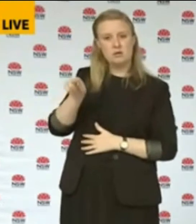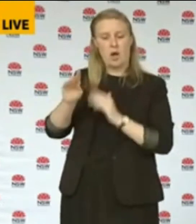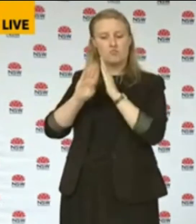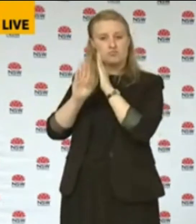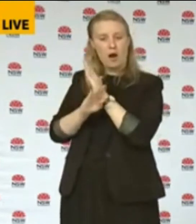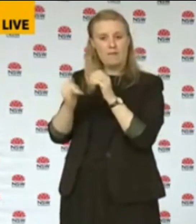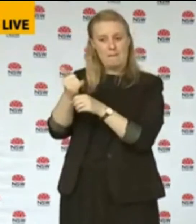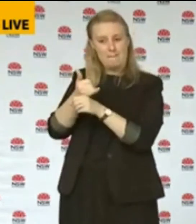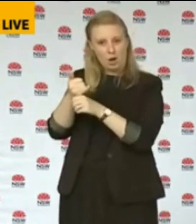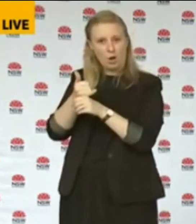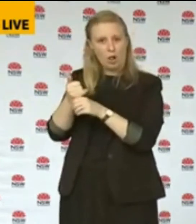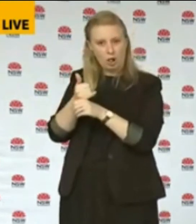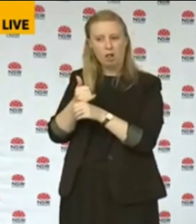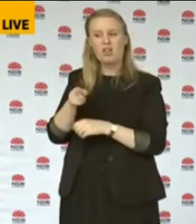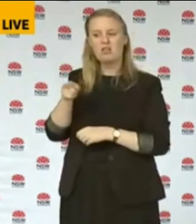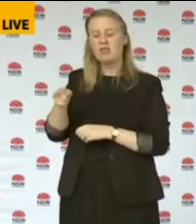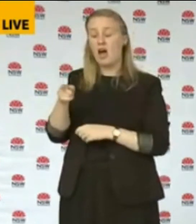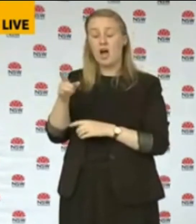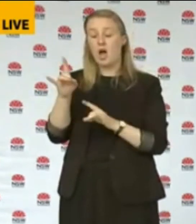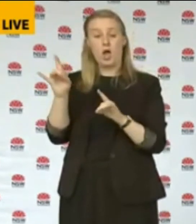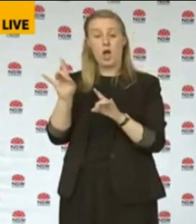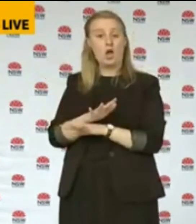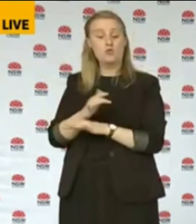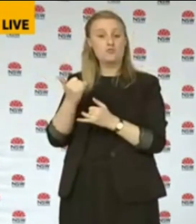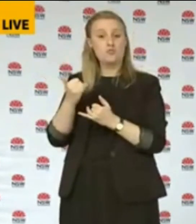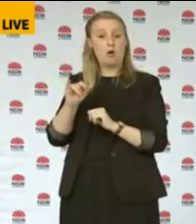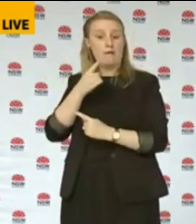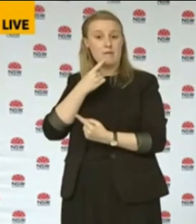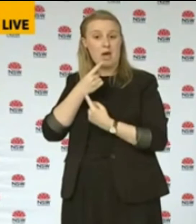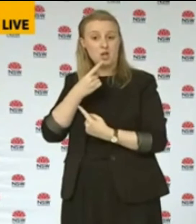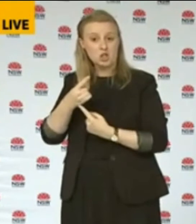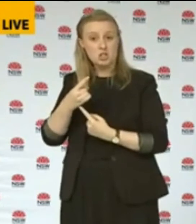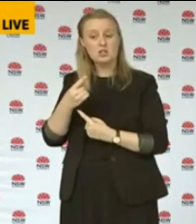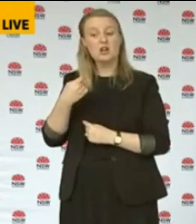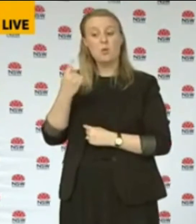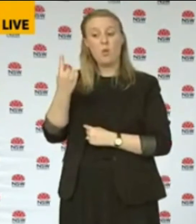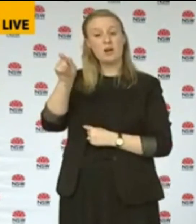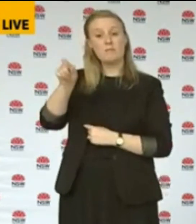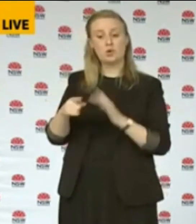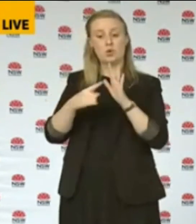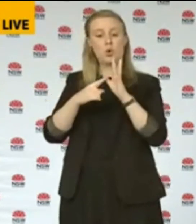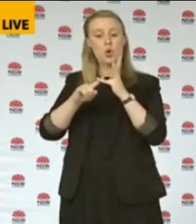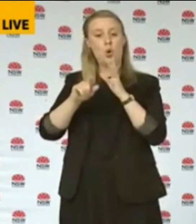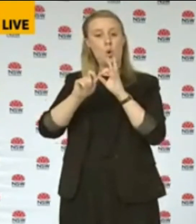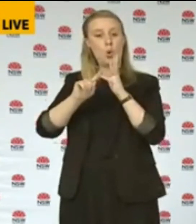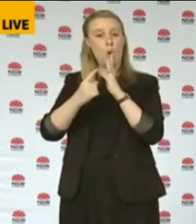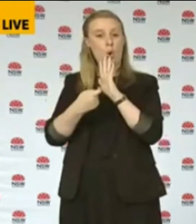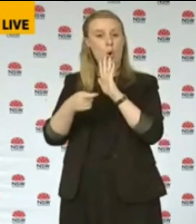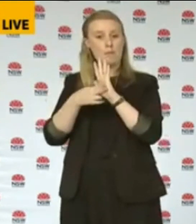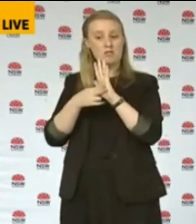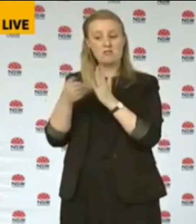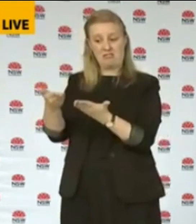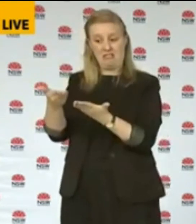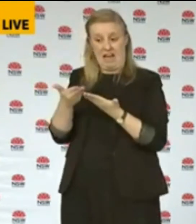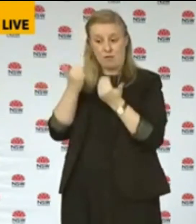at Auburn this morning, and she actually gave me evidence of the fact that there had been at least one test where somebody had been charged. My response to